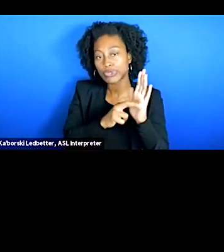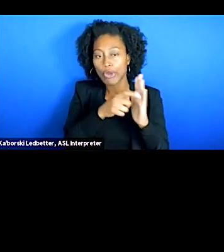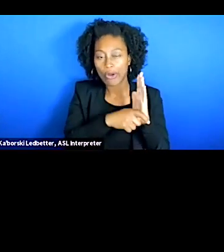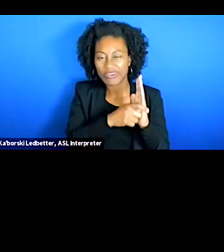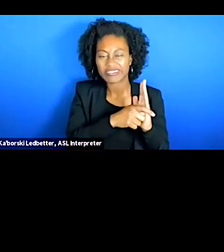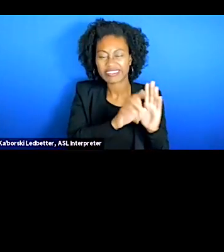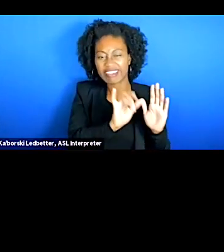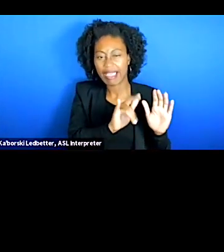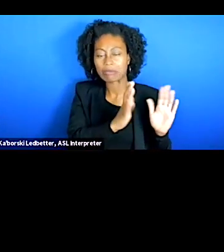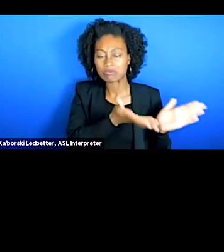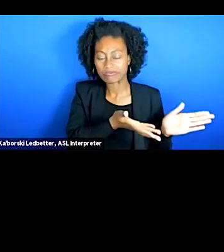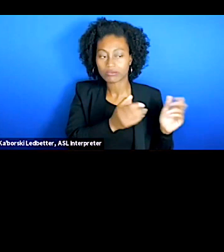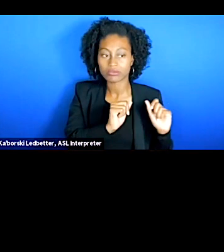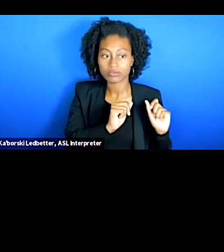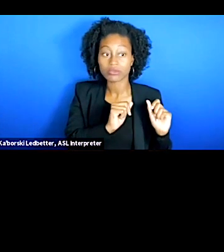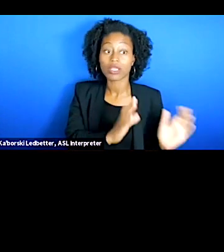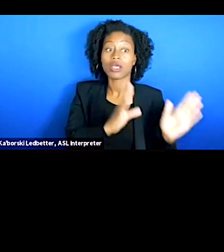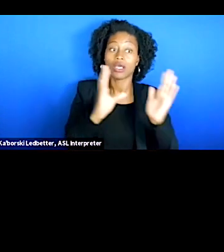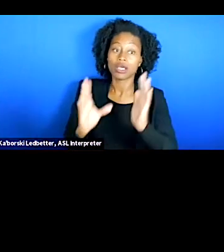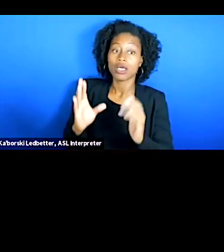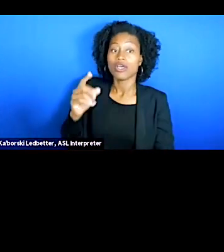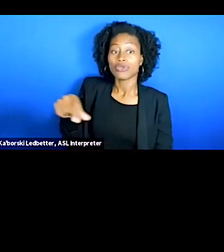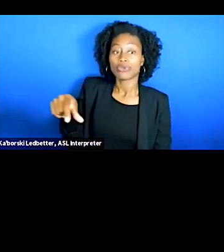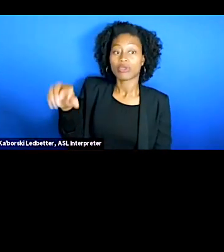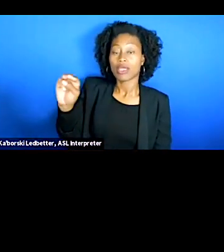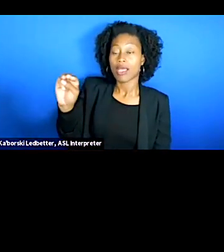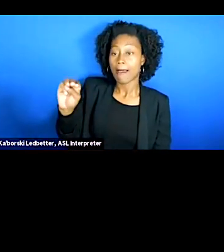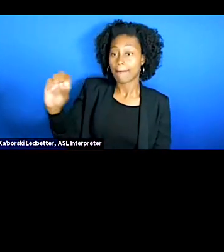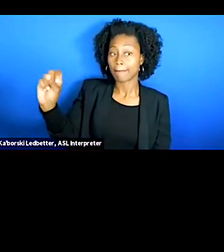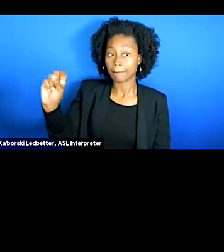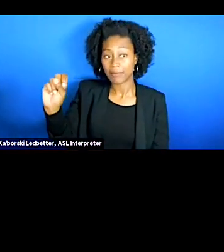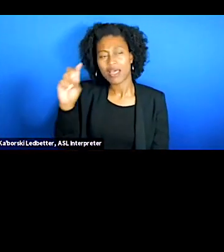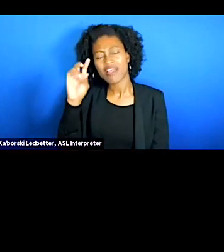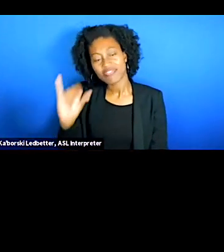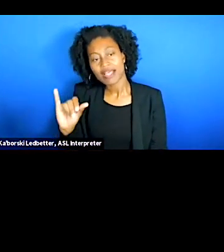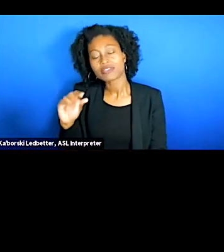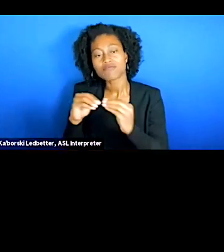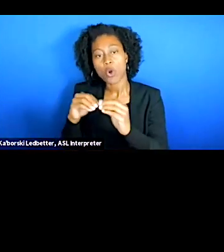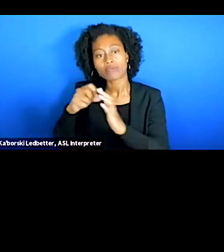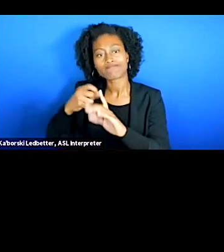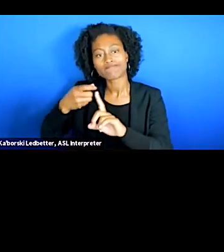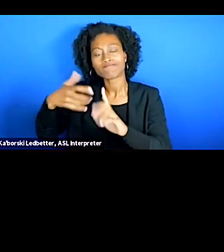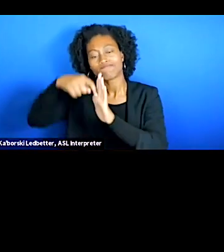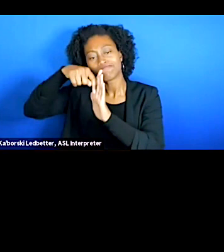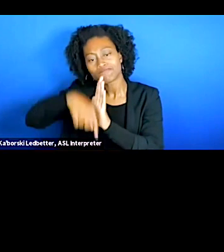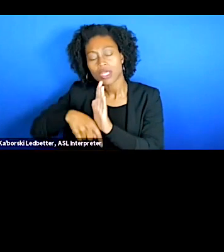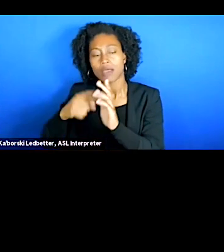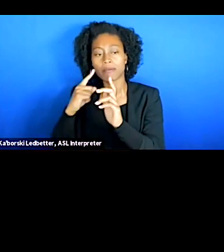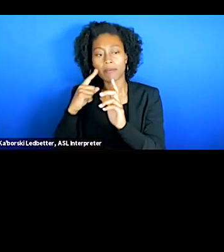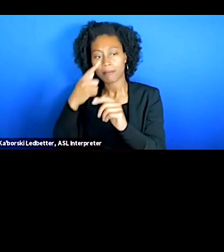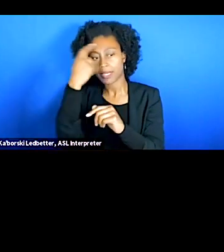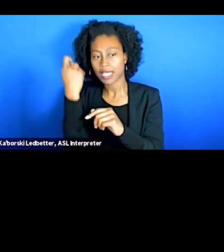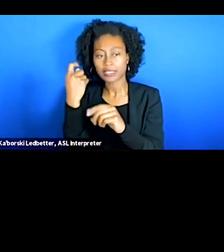Qualitative metasynthesis and meta-analysis take it further by reanalyzing the findings of the studies they include.